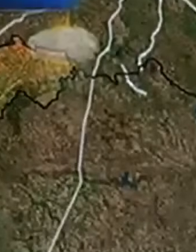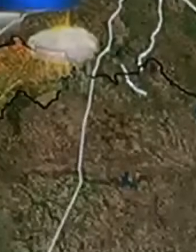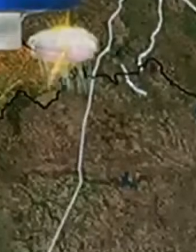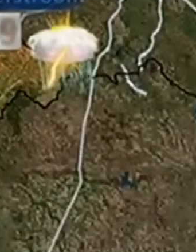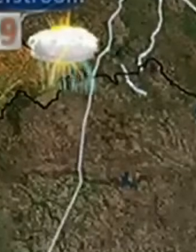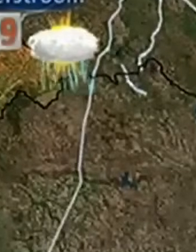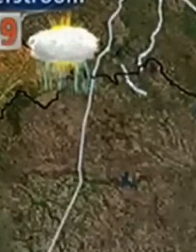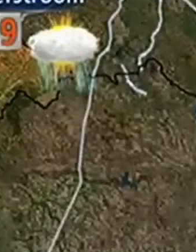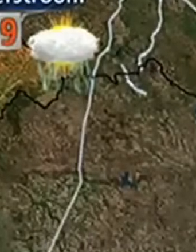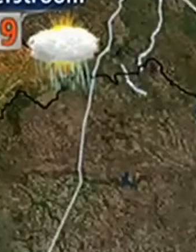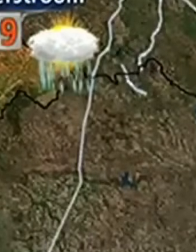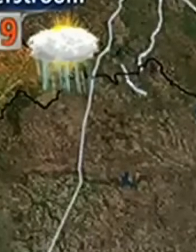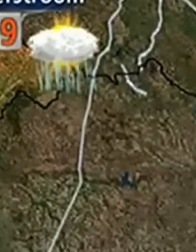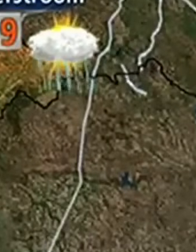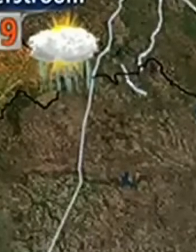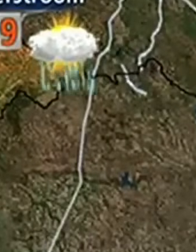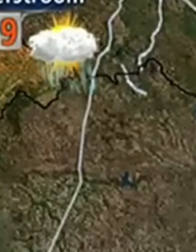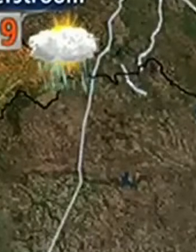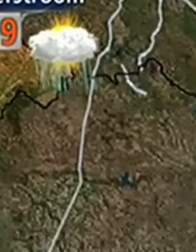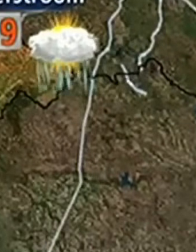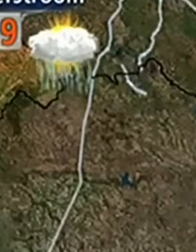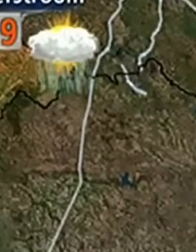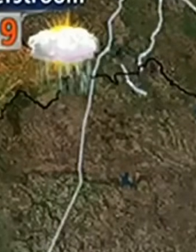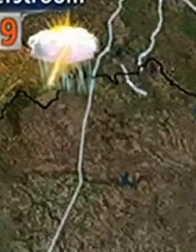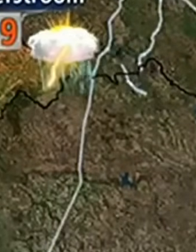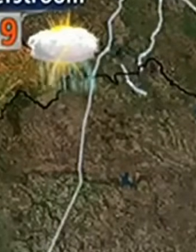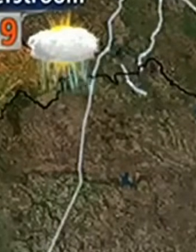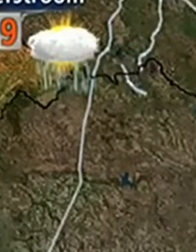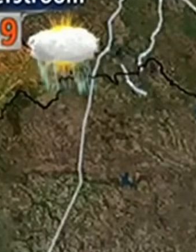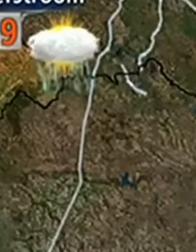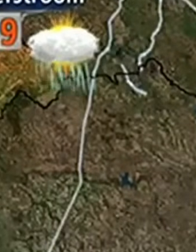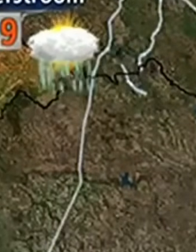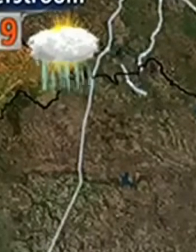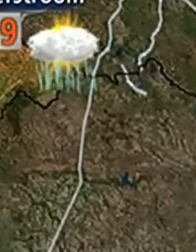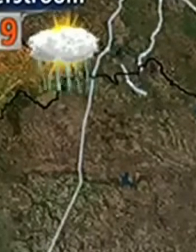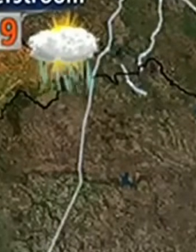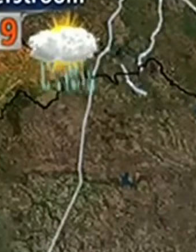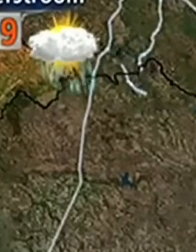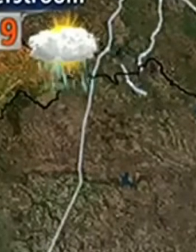kharutlela ga botsana fela ka dikarolong tse ka Northwest re di bona ga botsana fela ka Mafikeng le official ka masome pedi